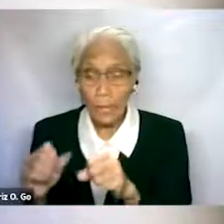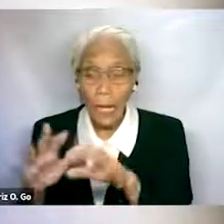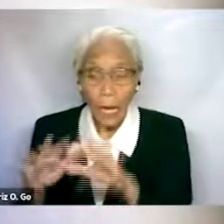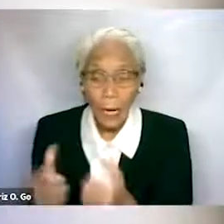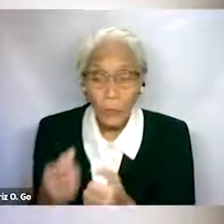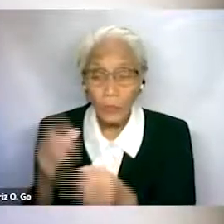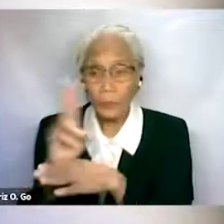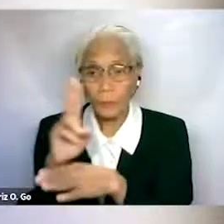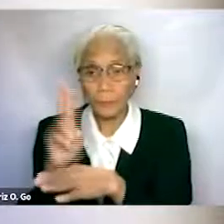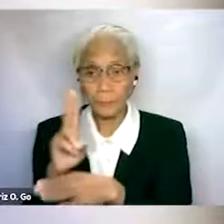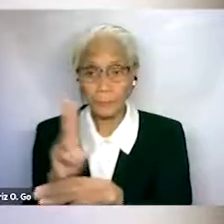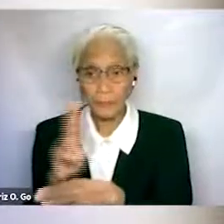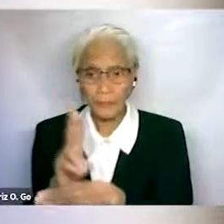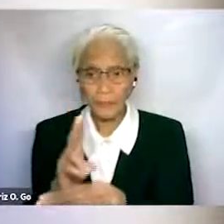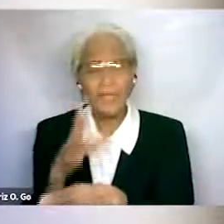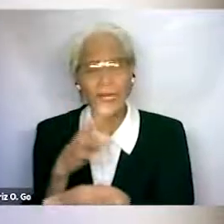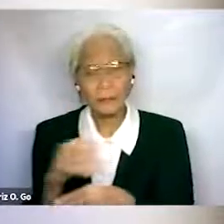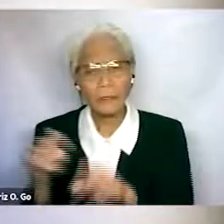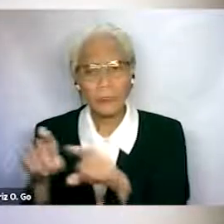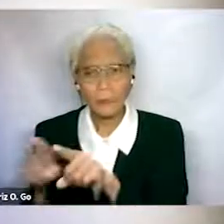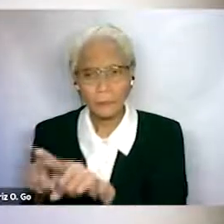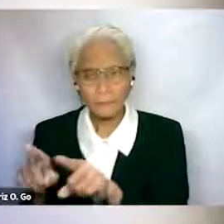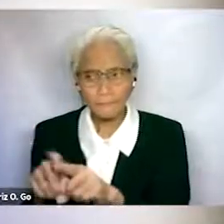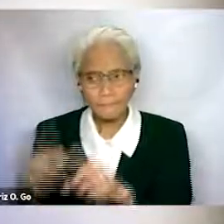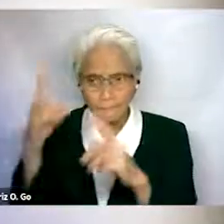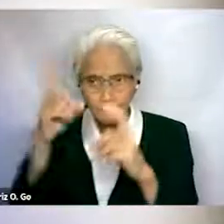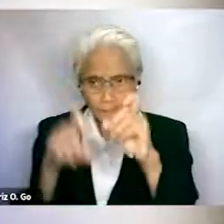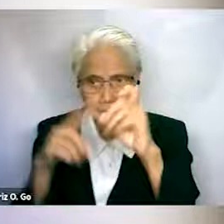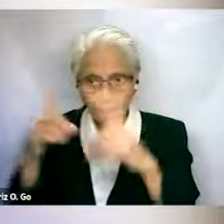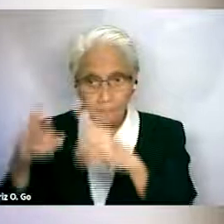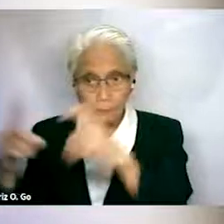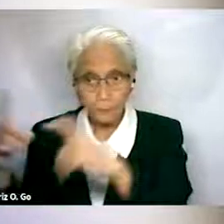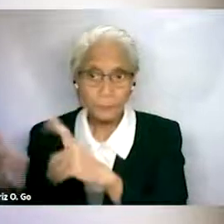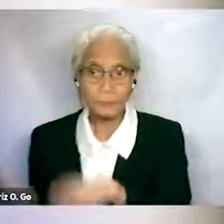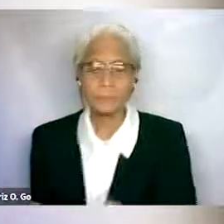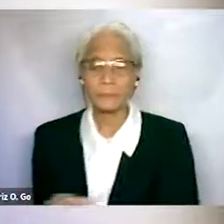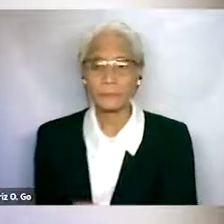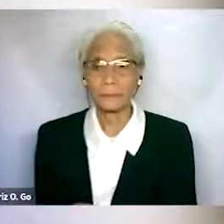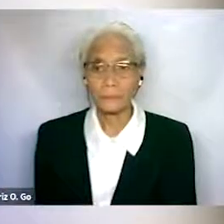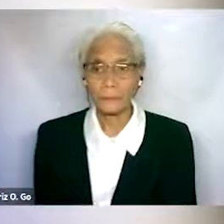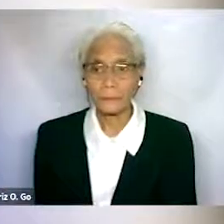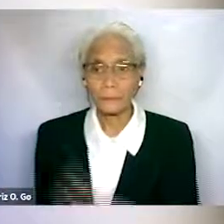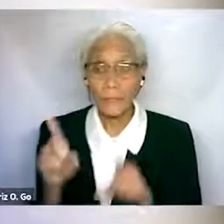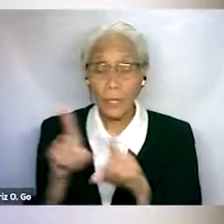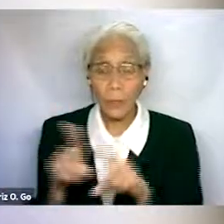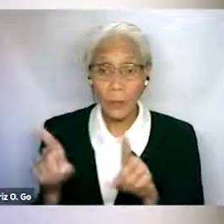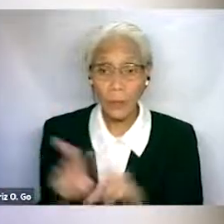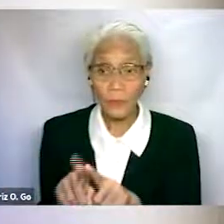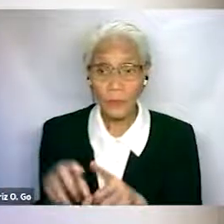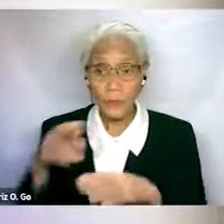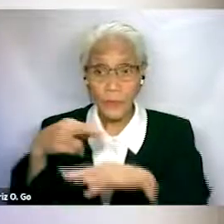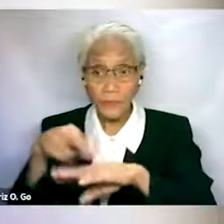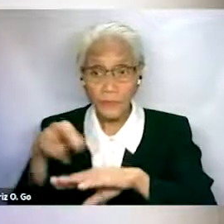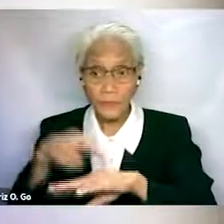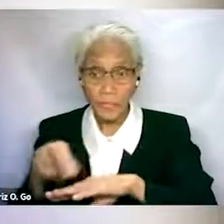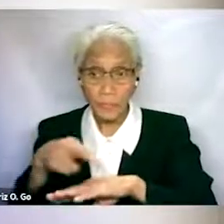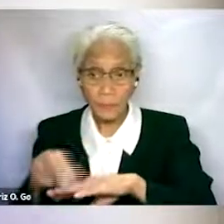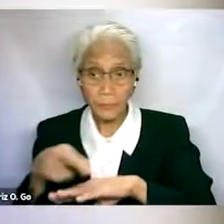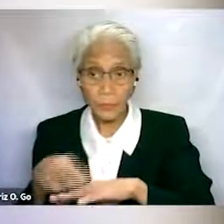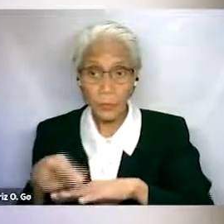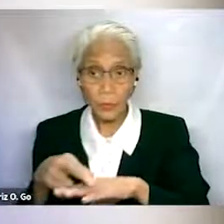model. So these are some of the children's issues we've raised in SIDO: reproductive health, Now in 2019, we have focused